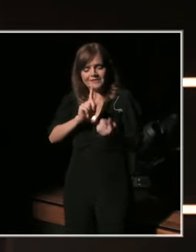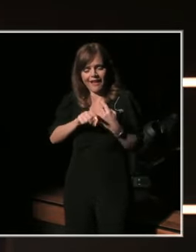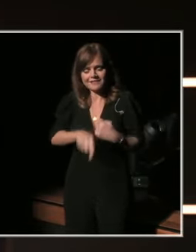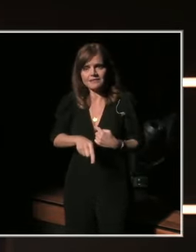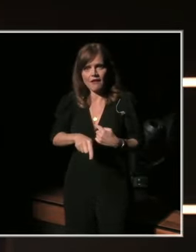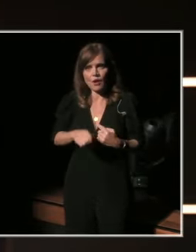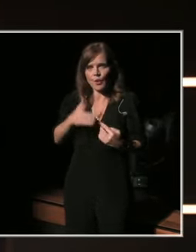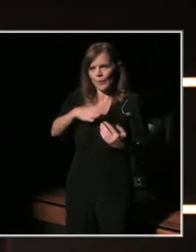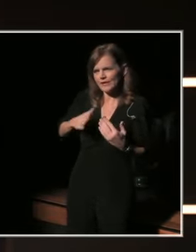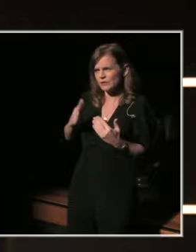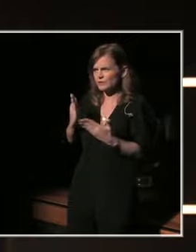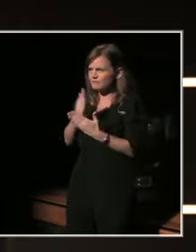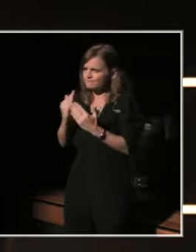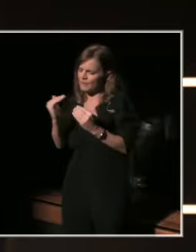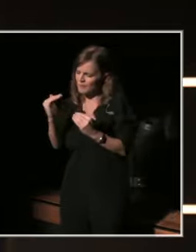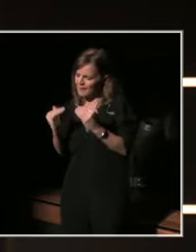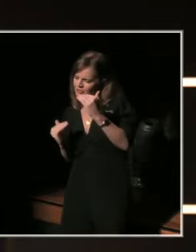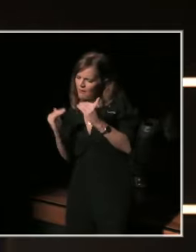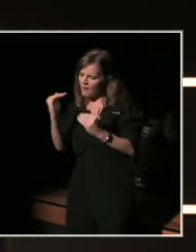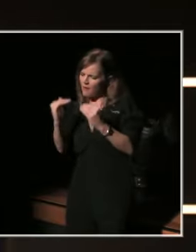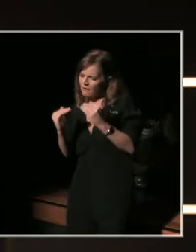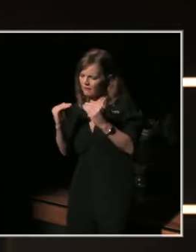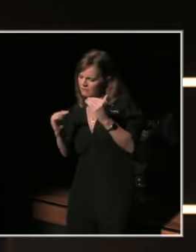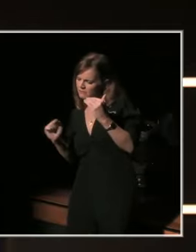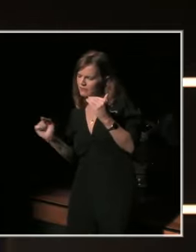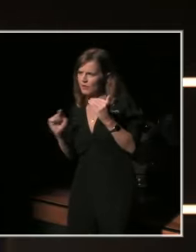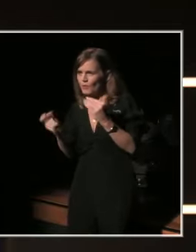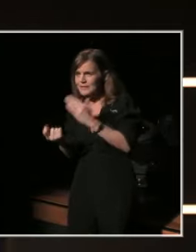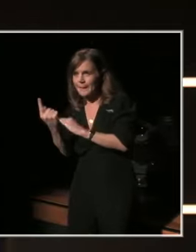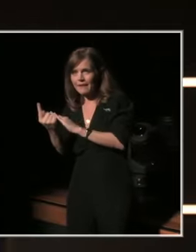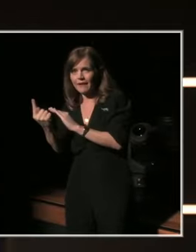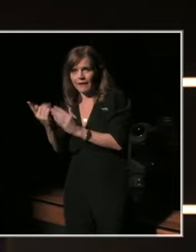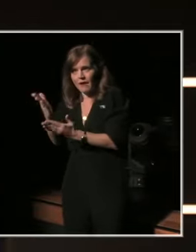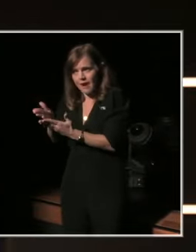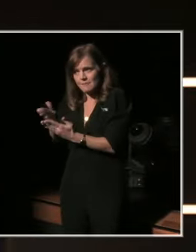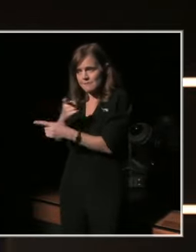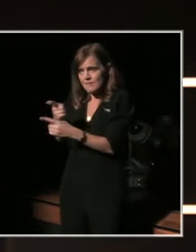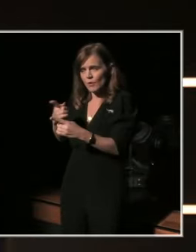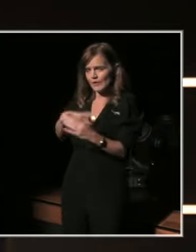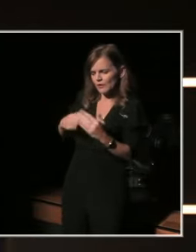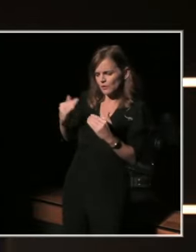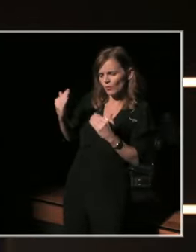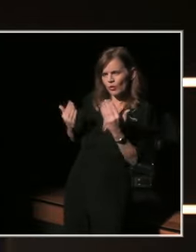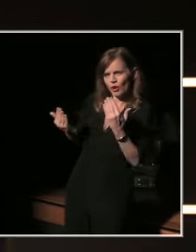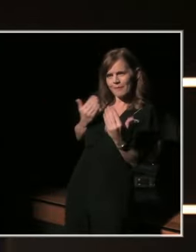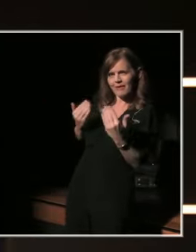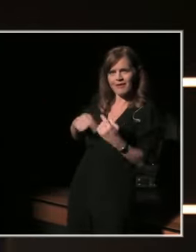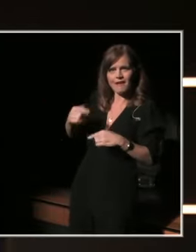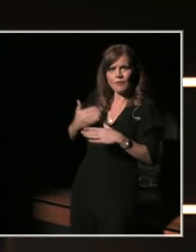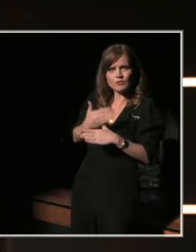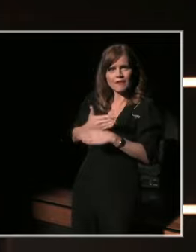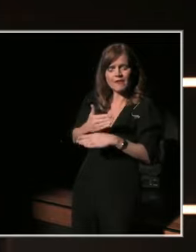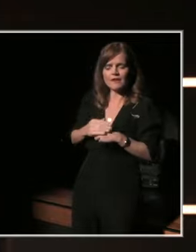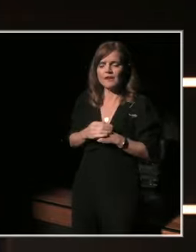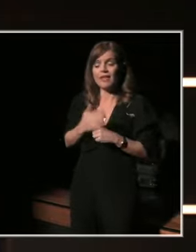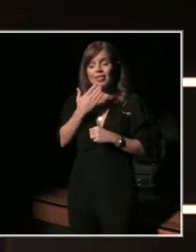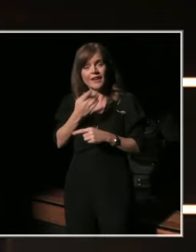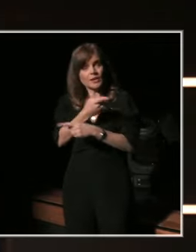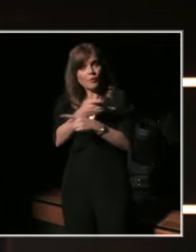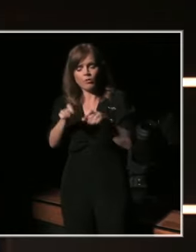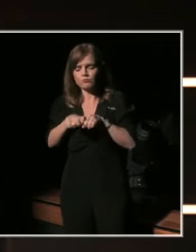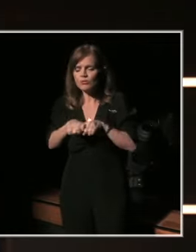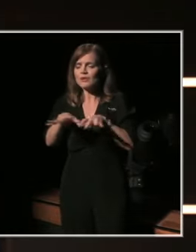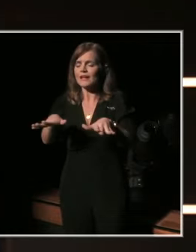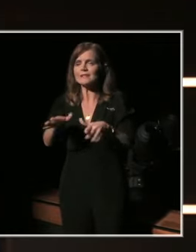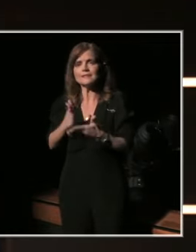to compare our progress to. Thank you to all the production companies and broadcasters who've committed to the pledge for